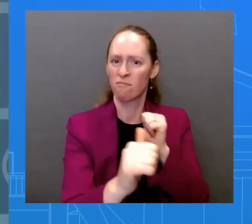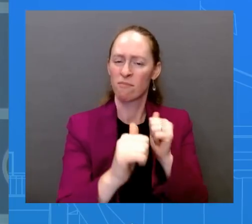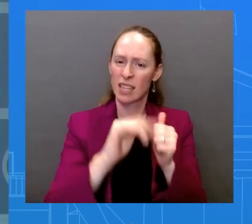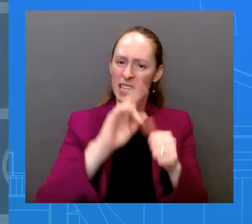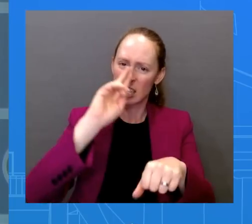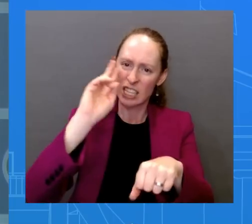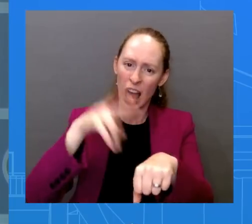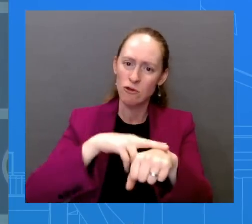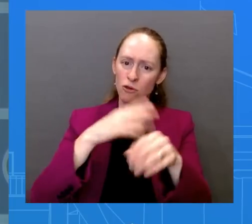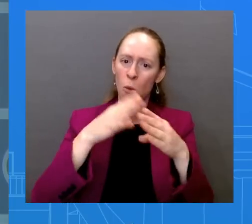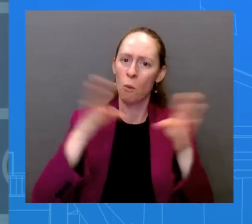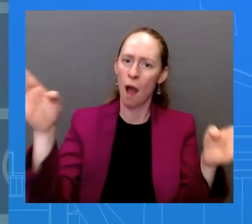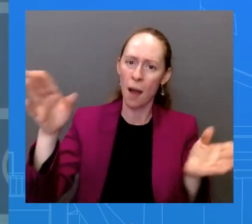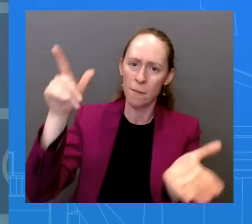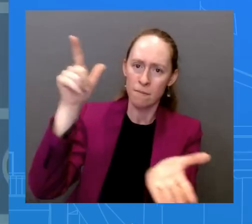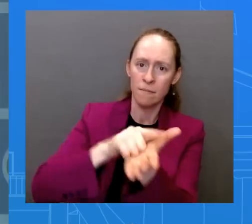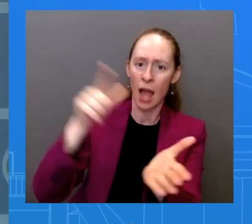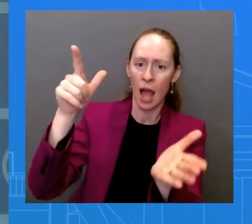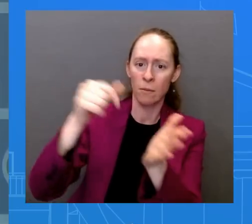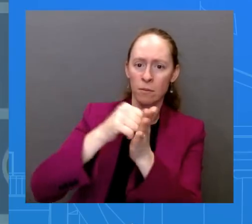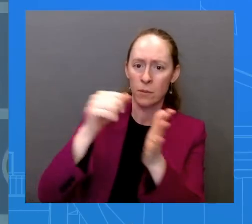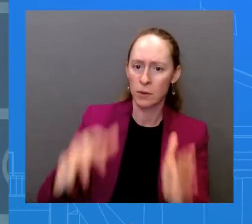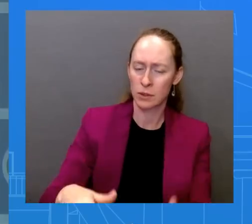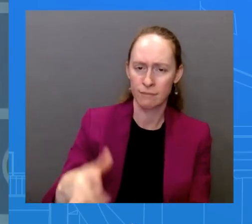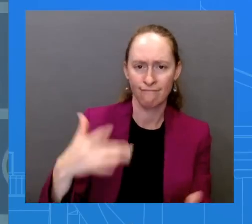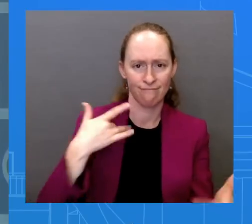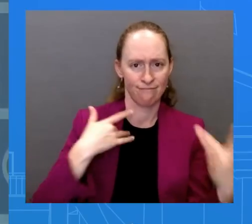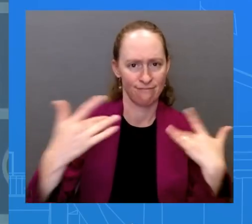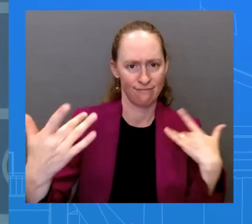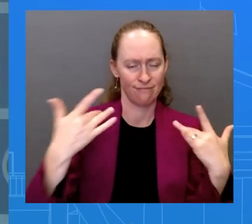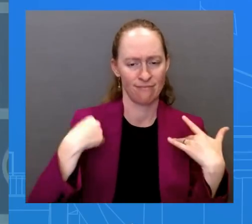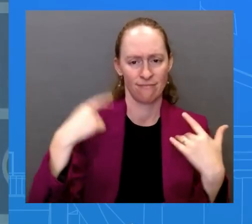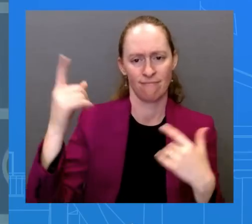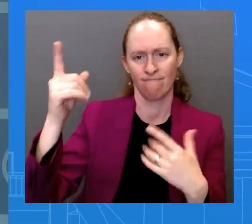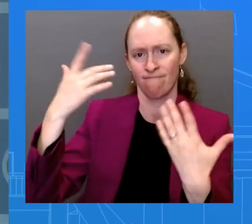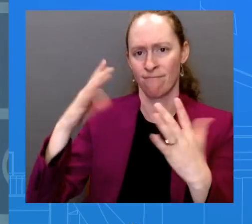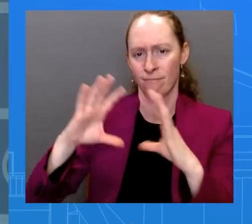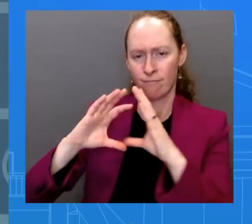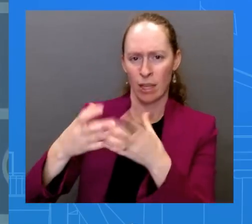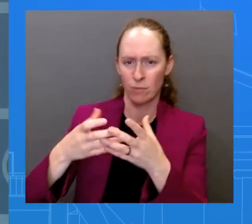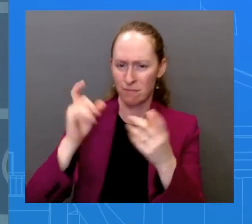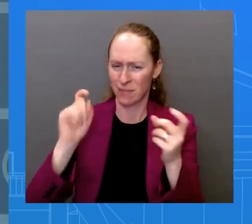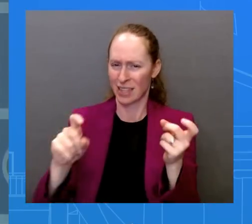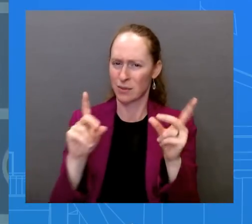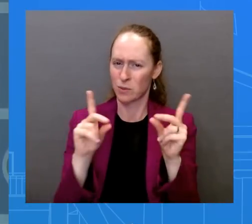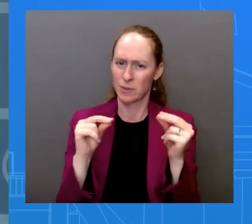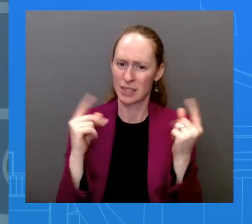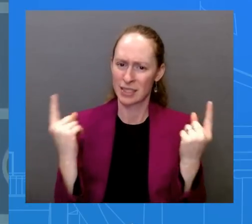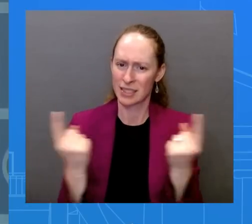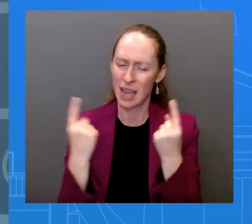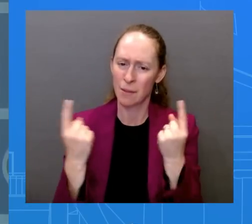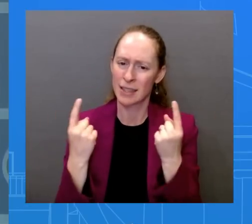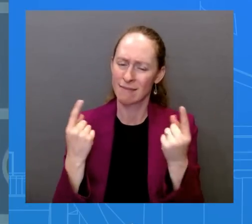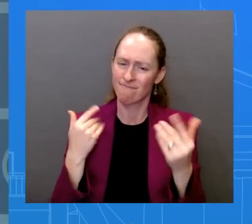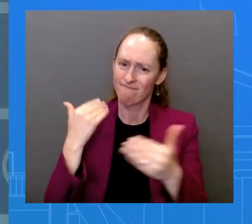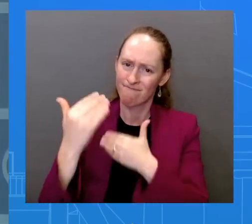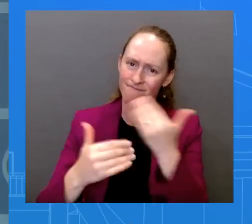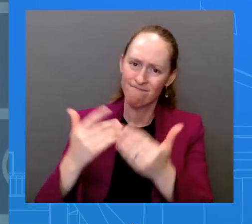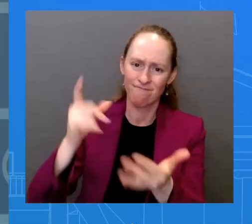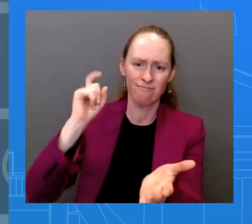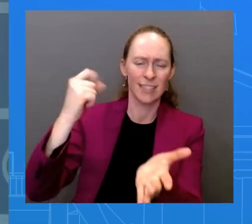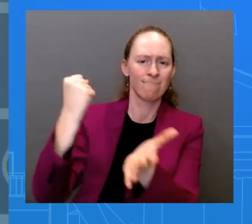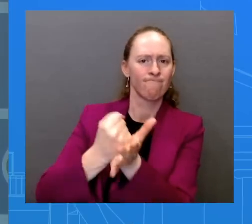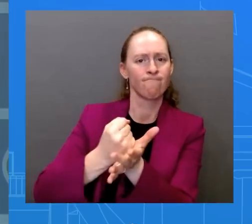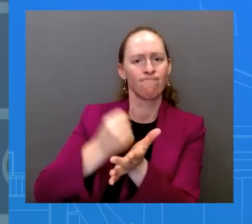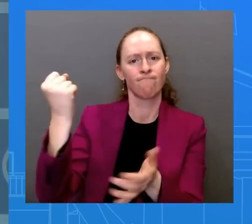act urgently to codify Roe and protect women's access to abortion and health care. For millions of women